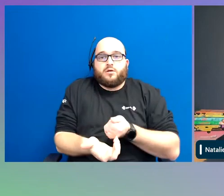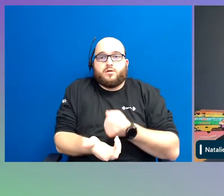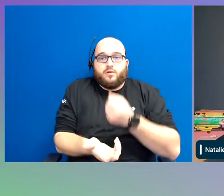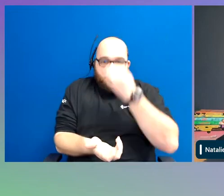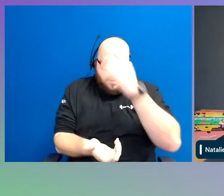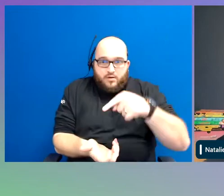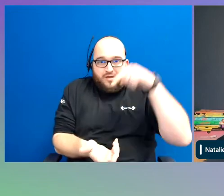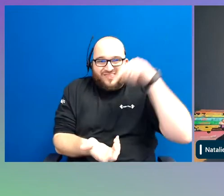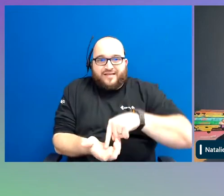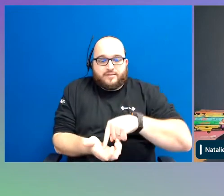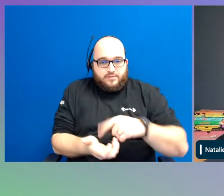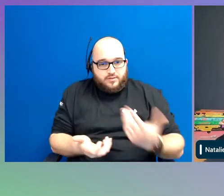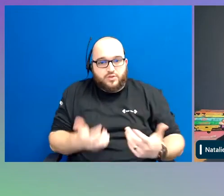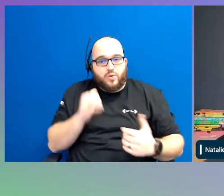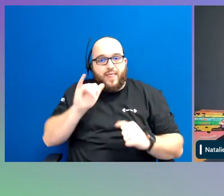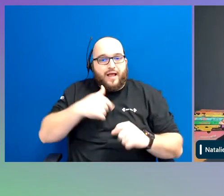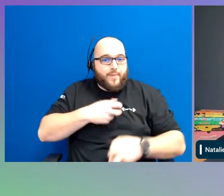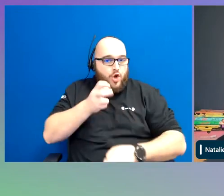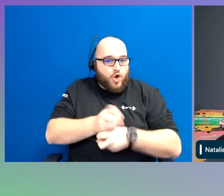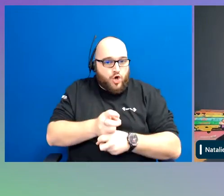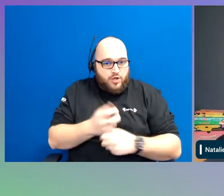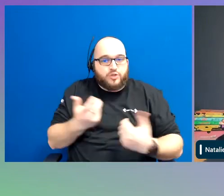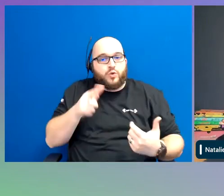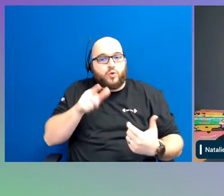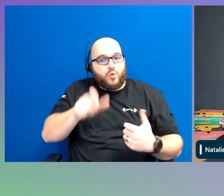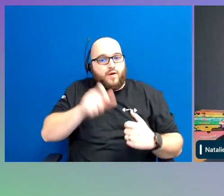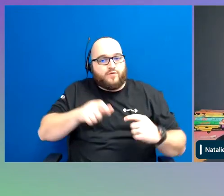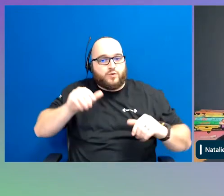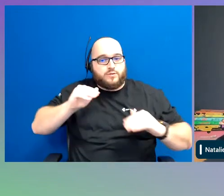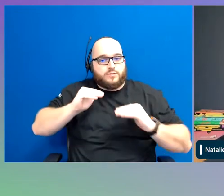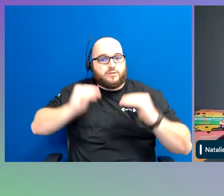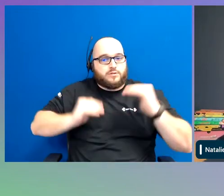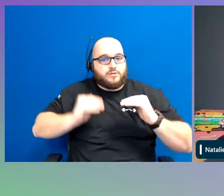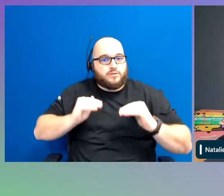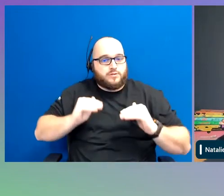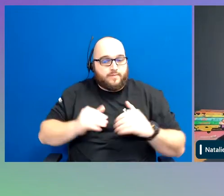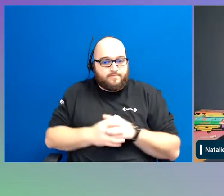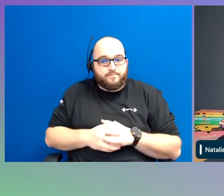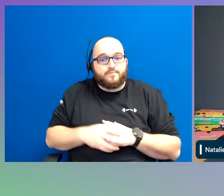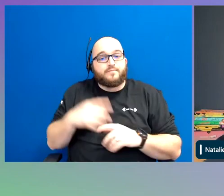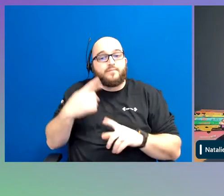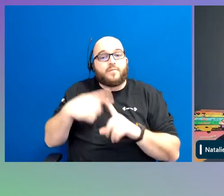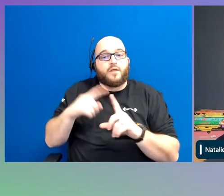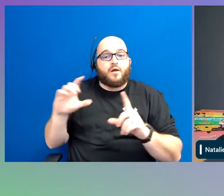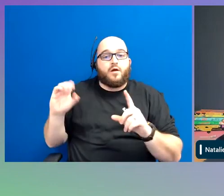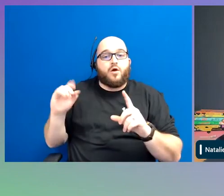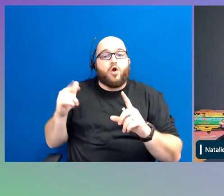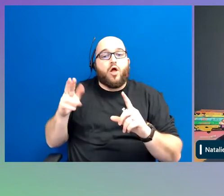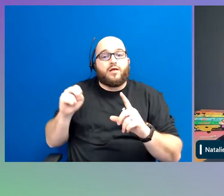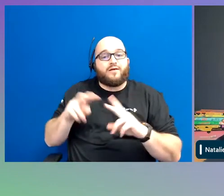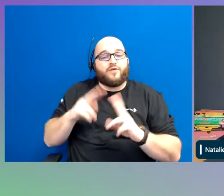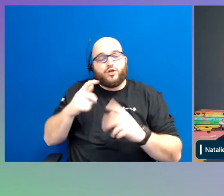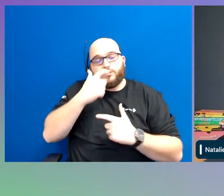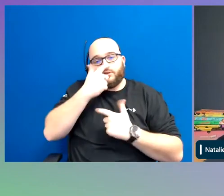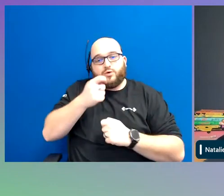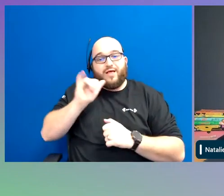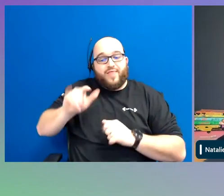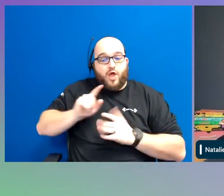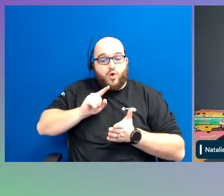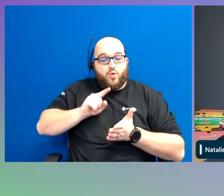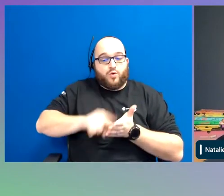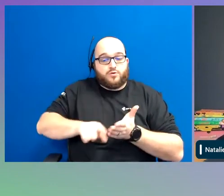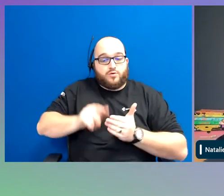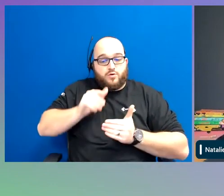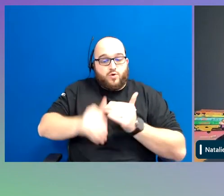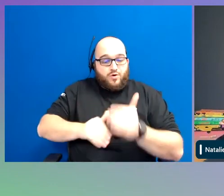also heard from a peer that colleagues are often really interested in the research process and the